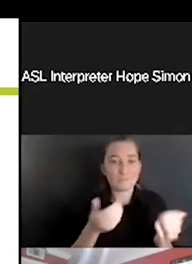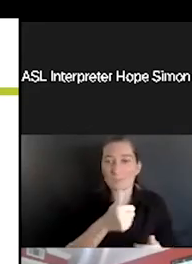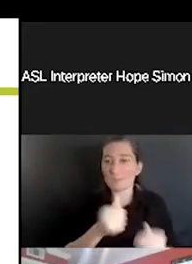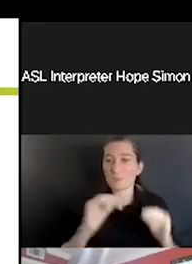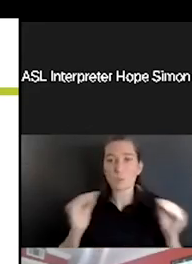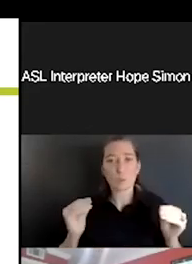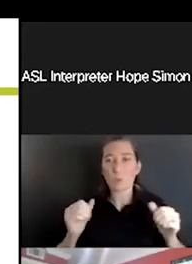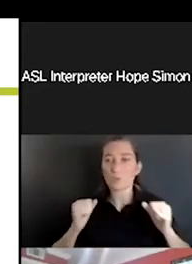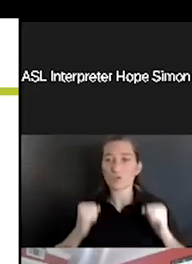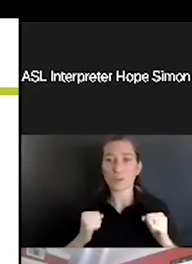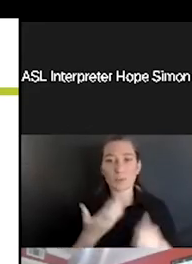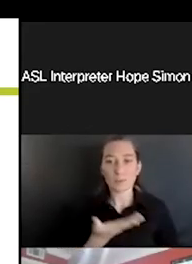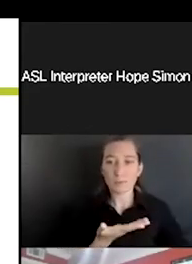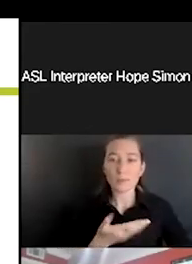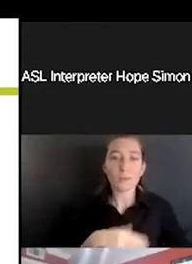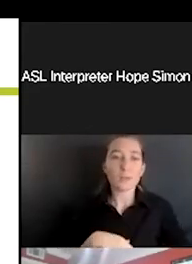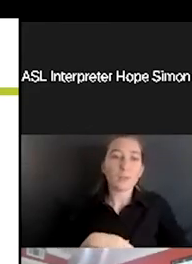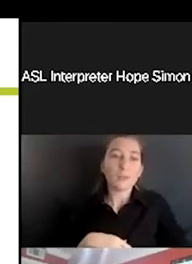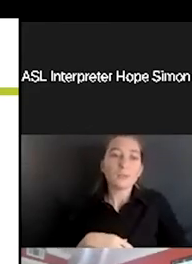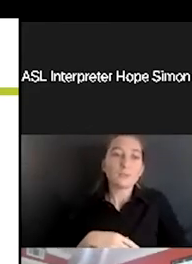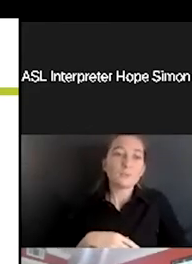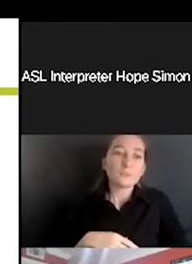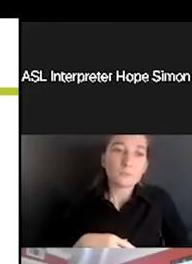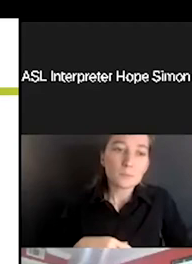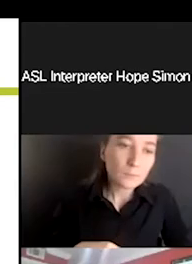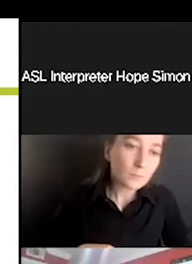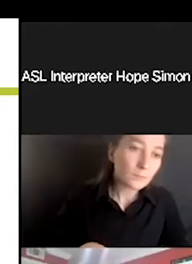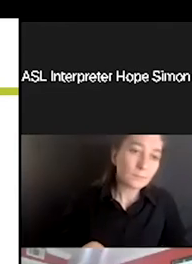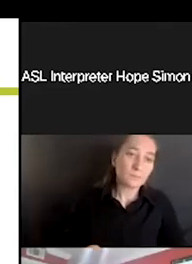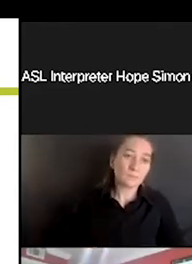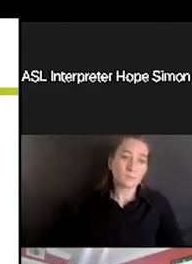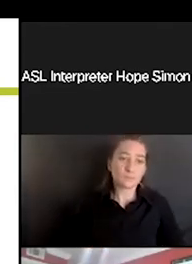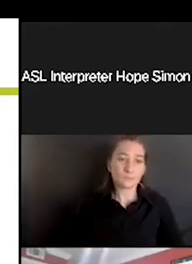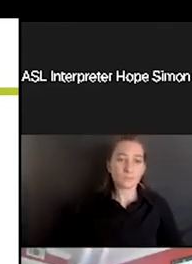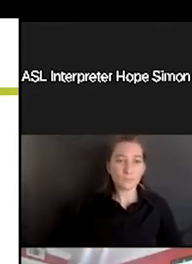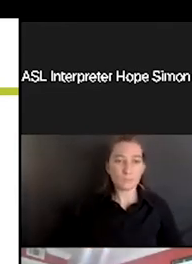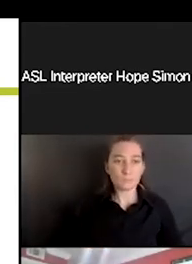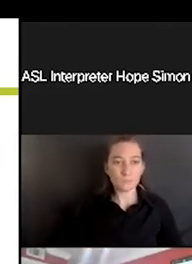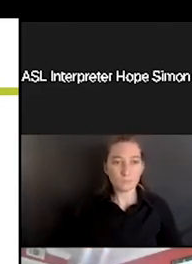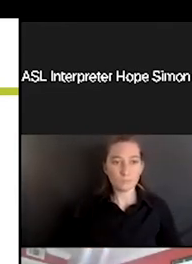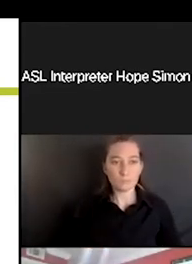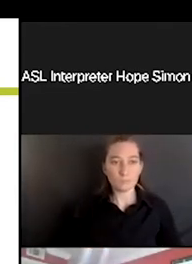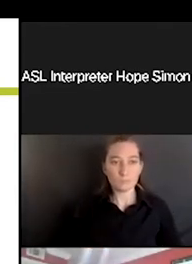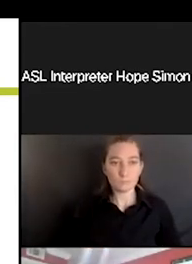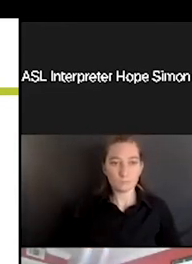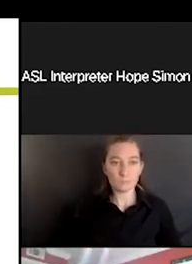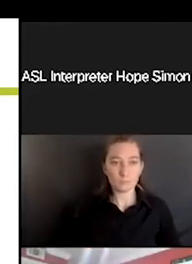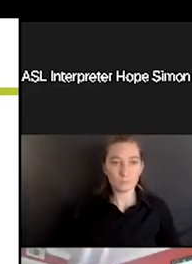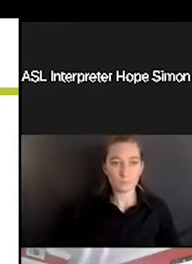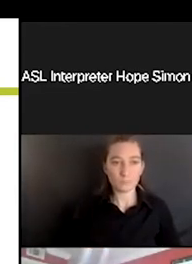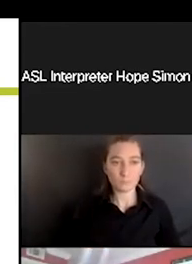similar to the previous slide, they disconnect from the roof and then they fall over. So